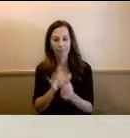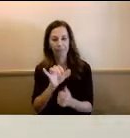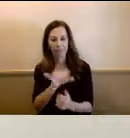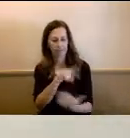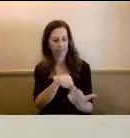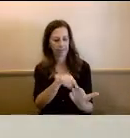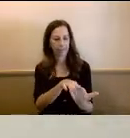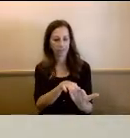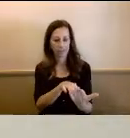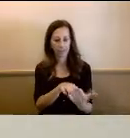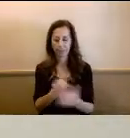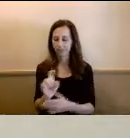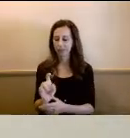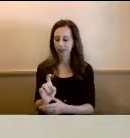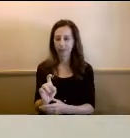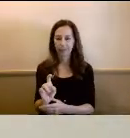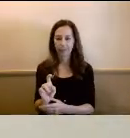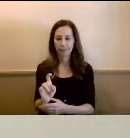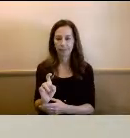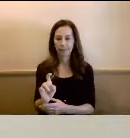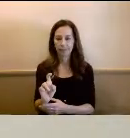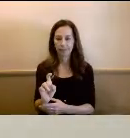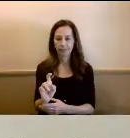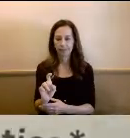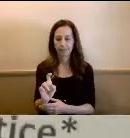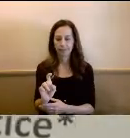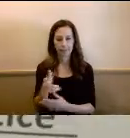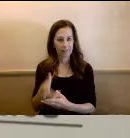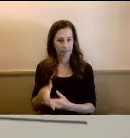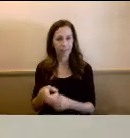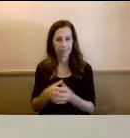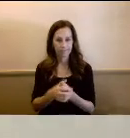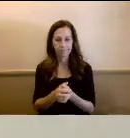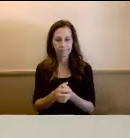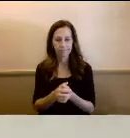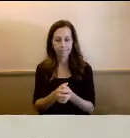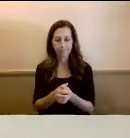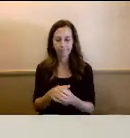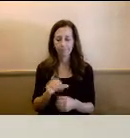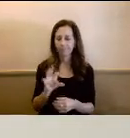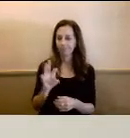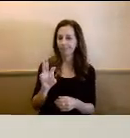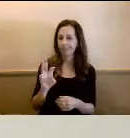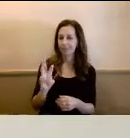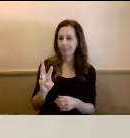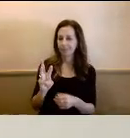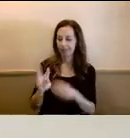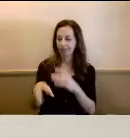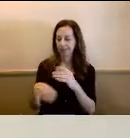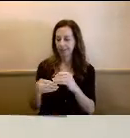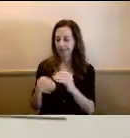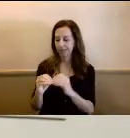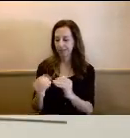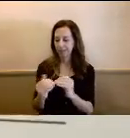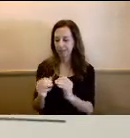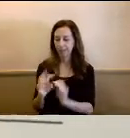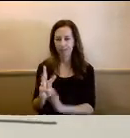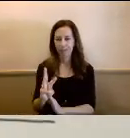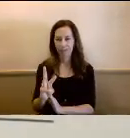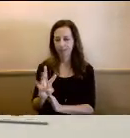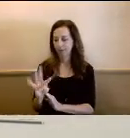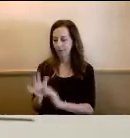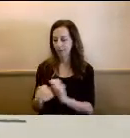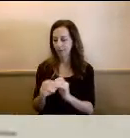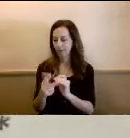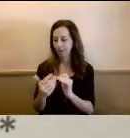This cancels, so we have x left there. 6 plus 0 is 6,